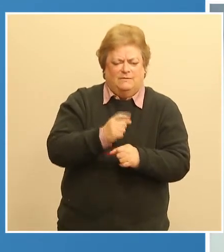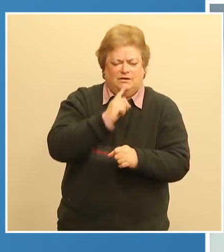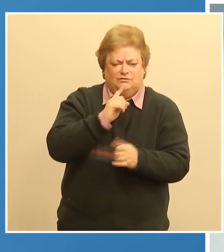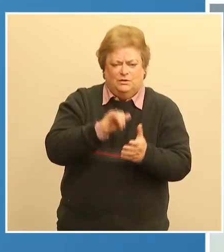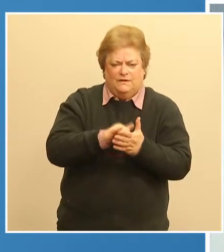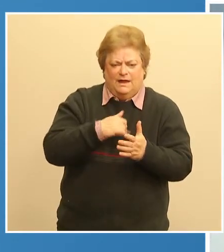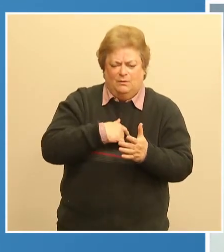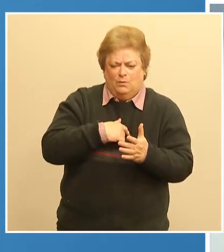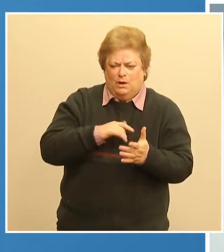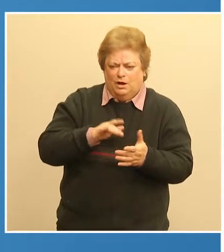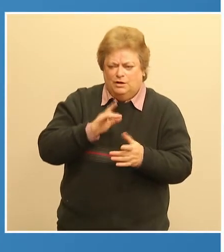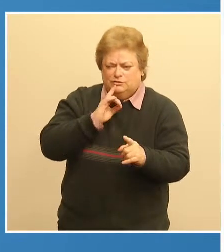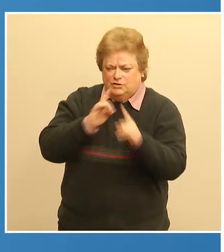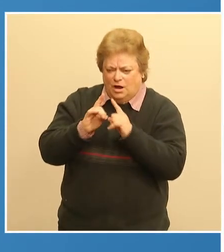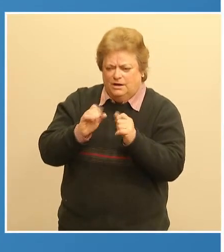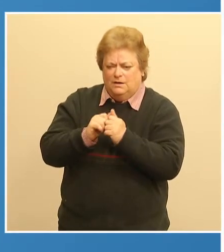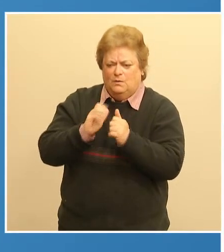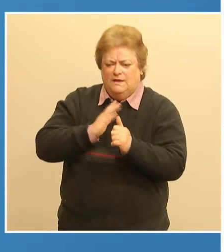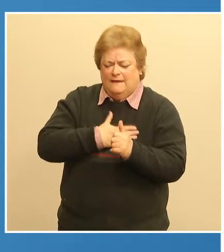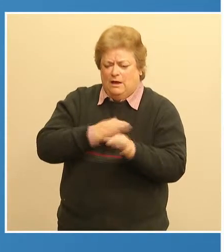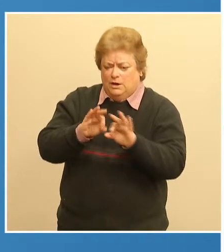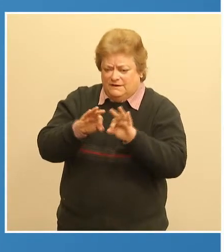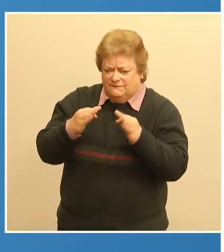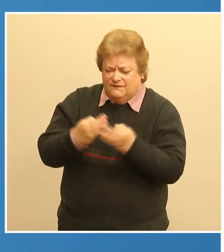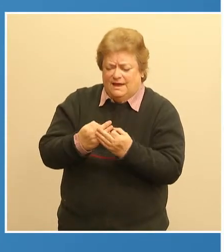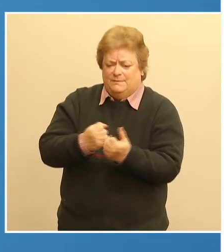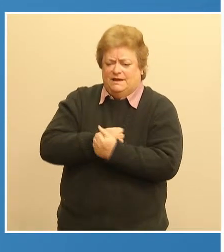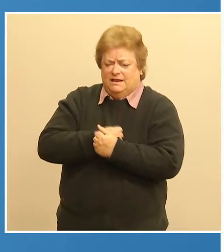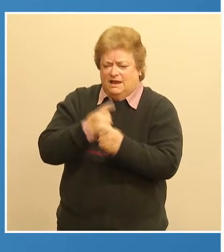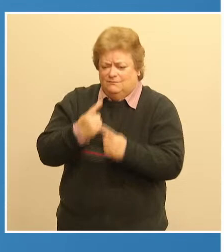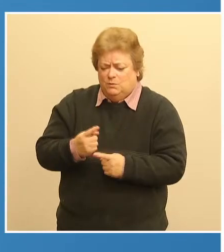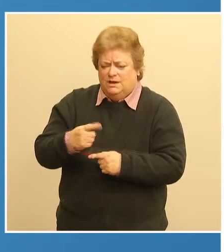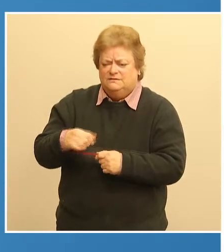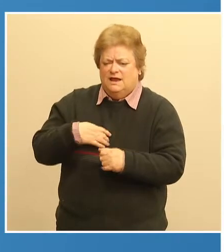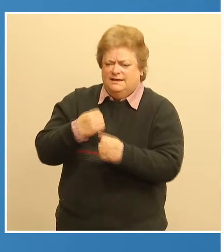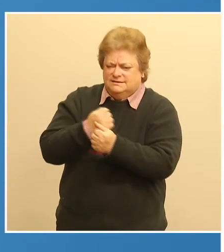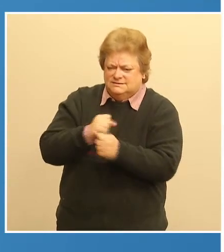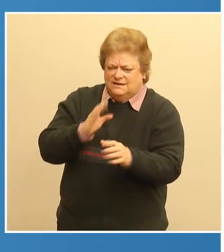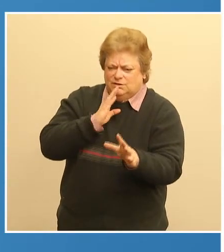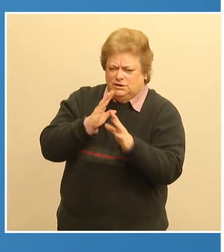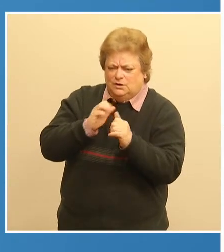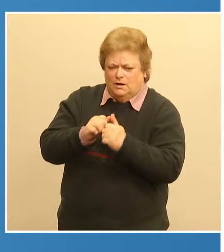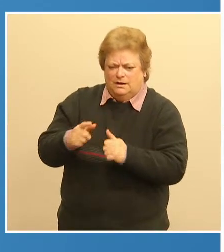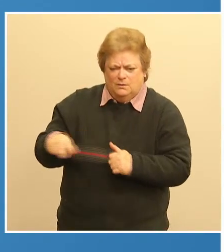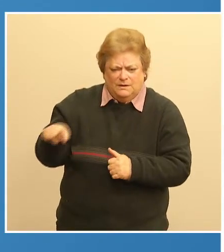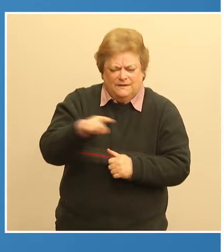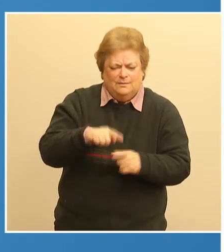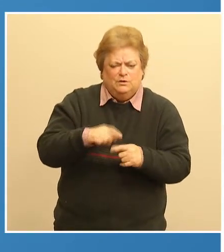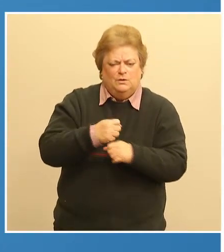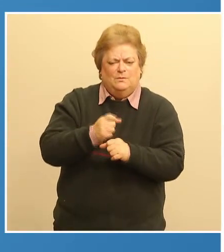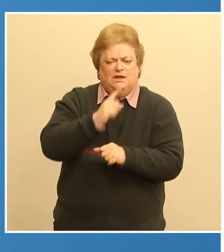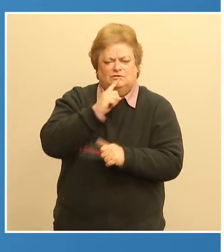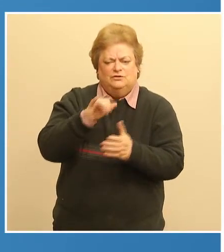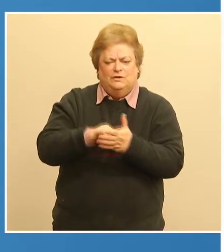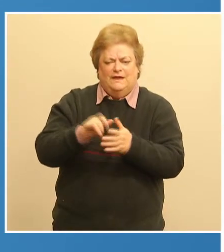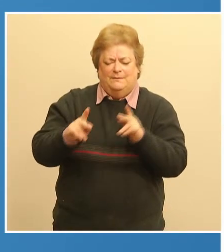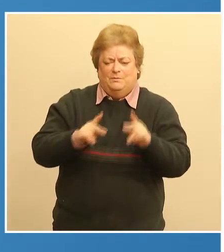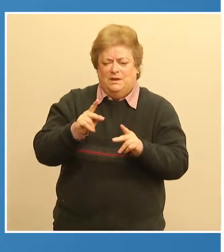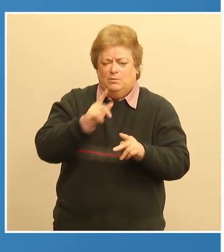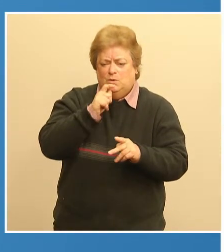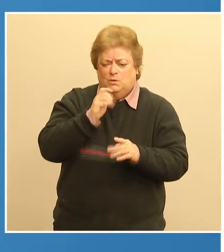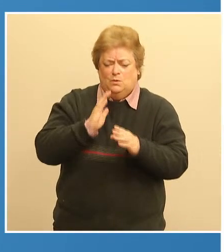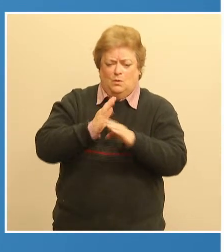our loved ones and safely talking to people, making sure that people over the